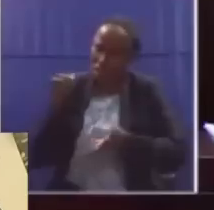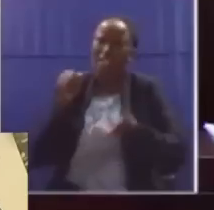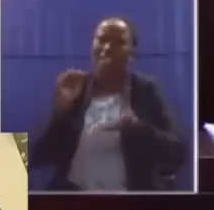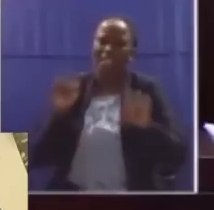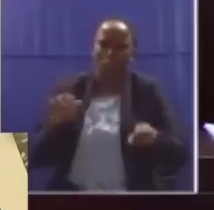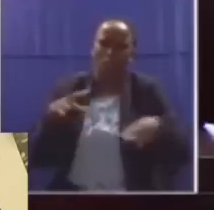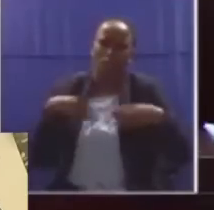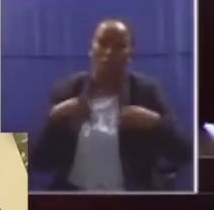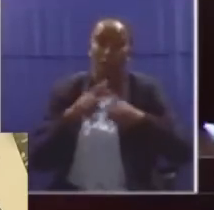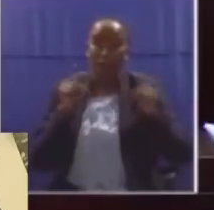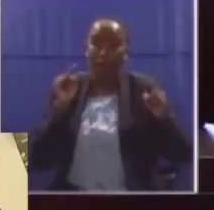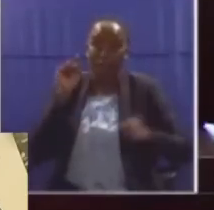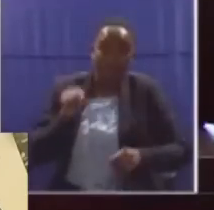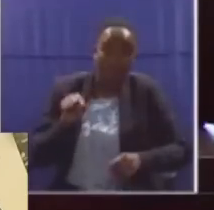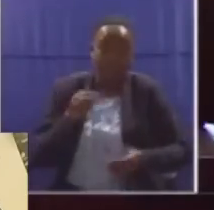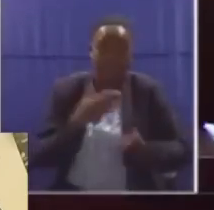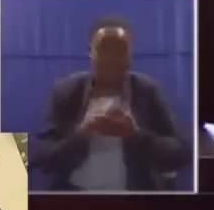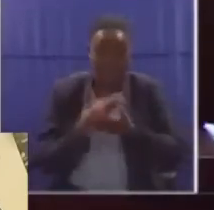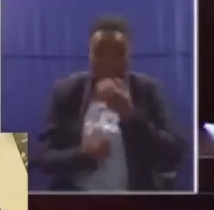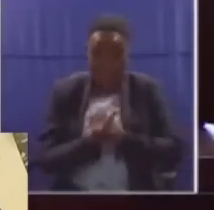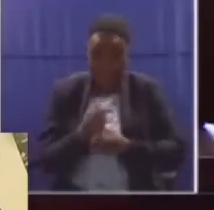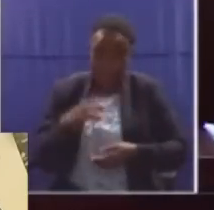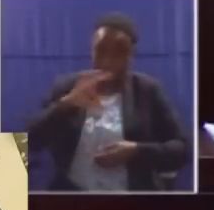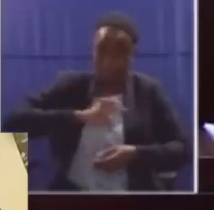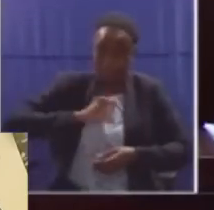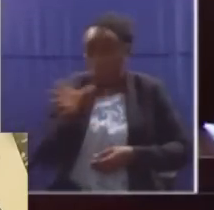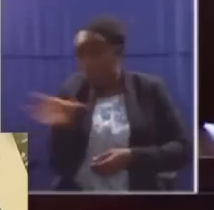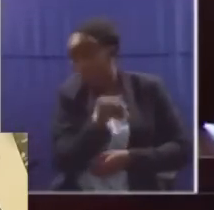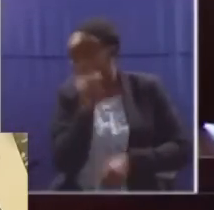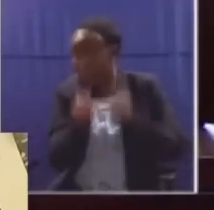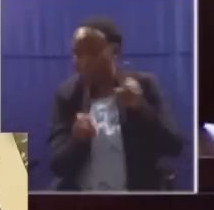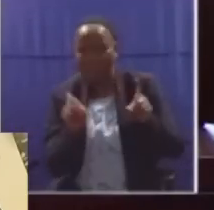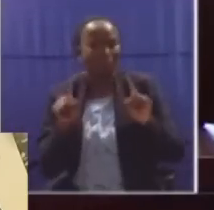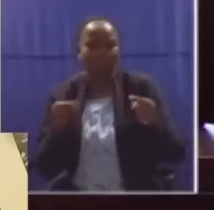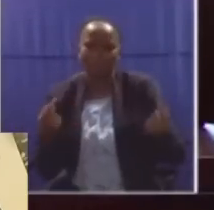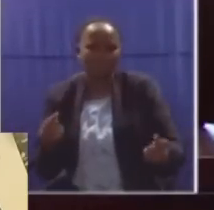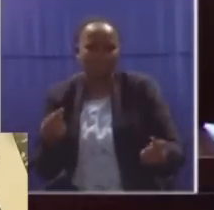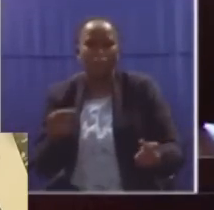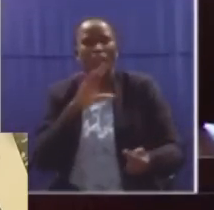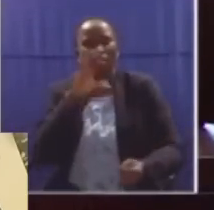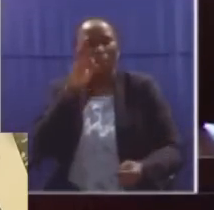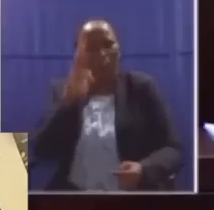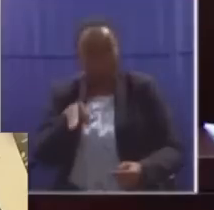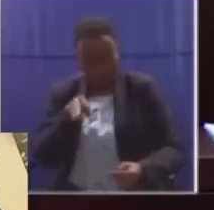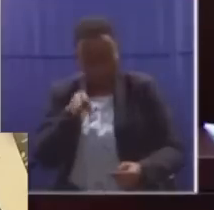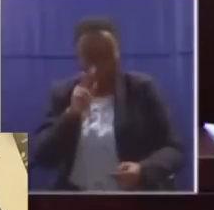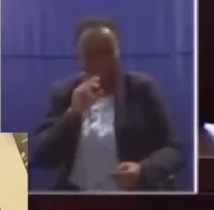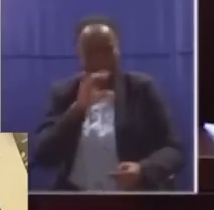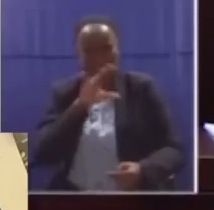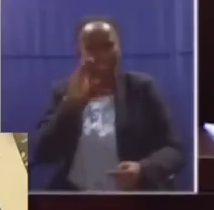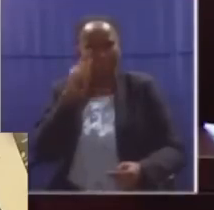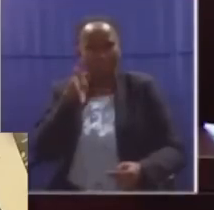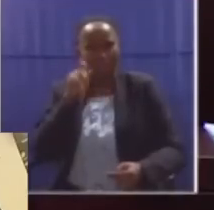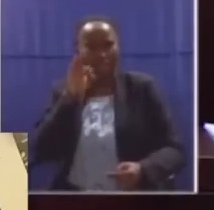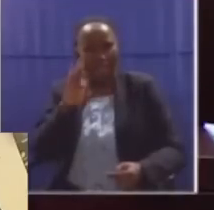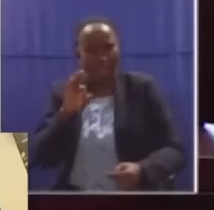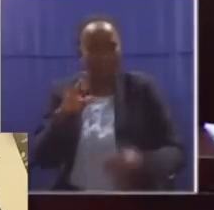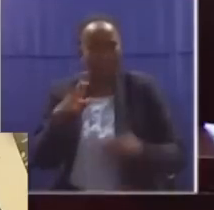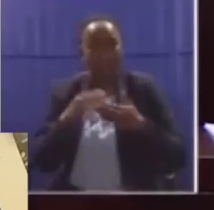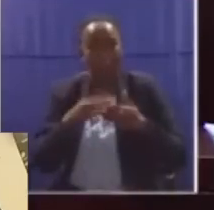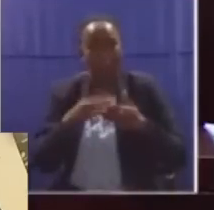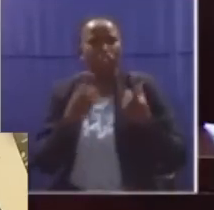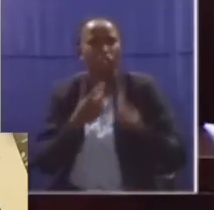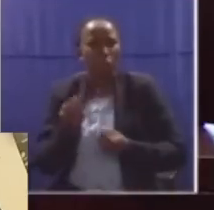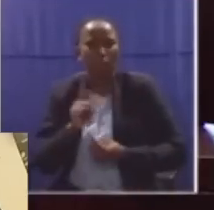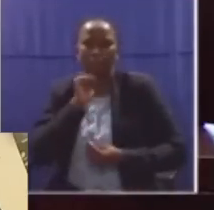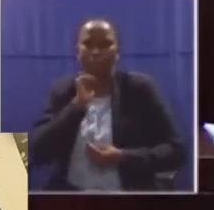to filter down to every single CPF in the country. The reality for CPF members is that they too put their lives on the line with little to no protection,